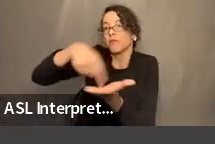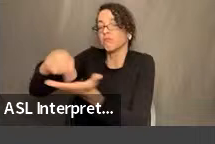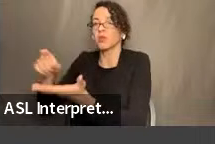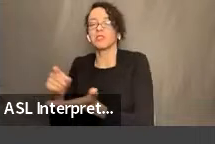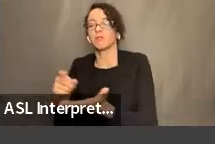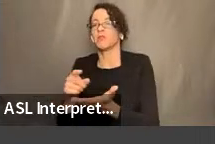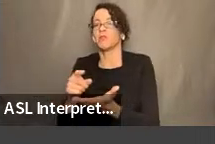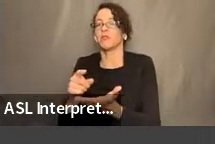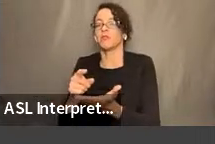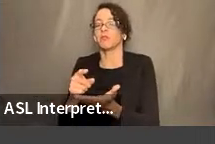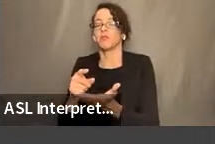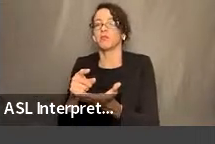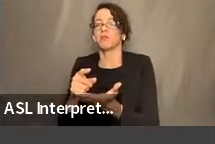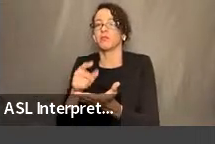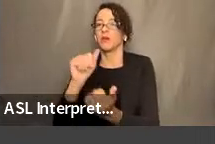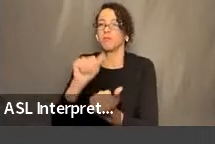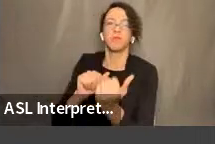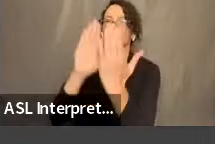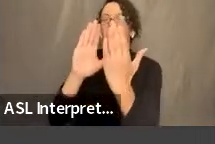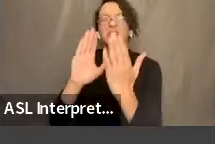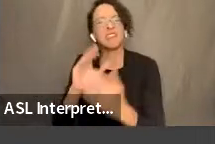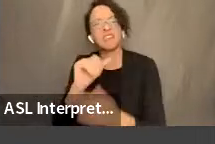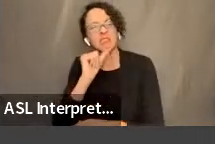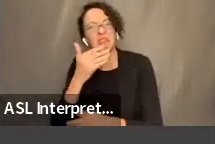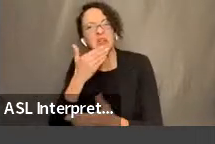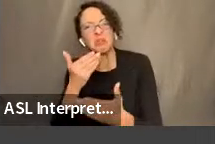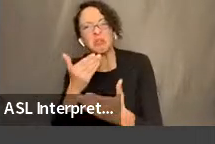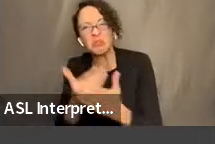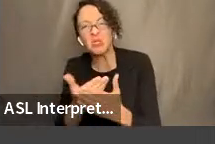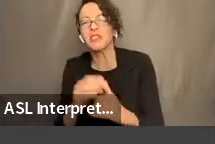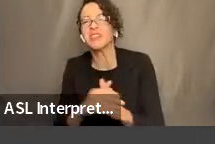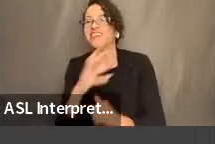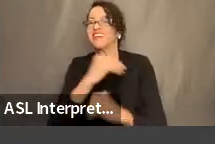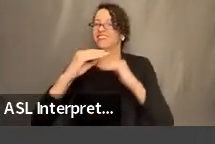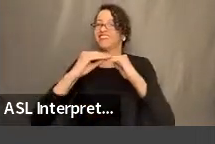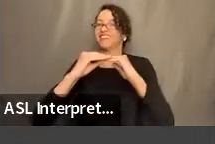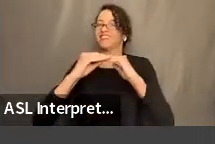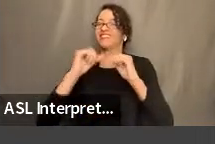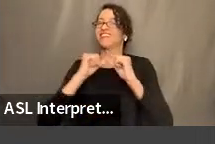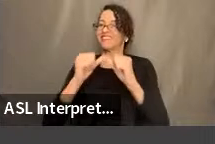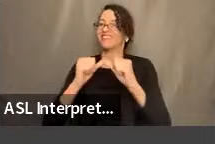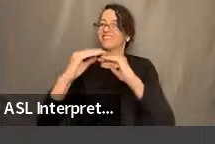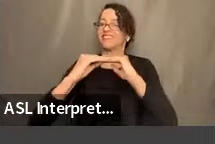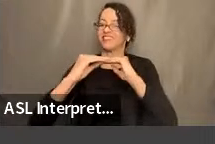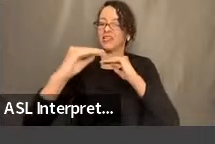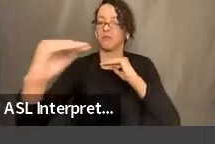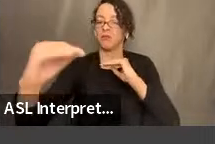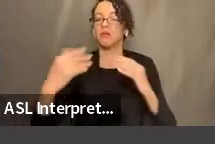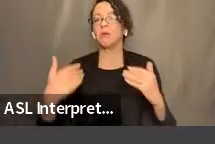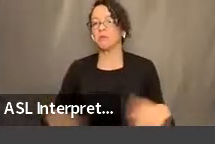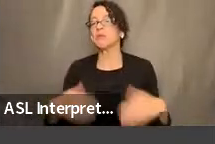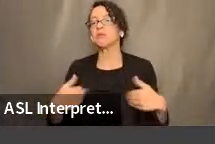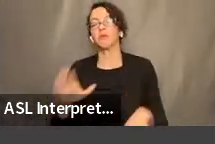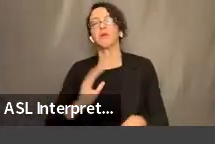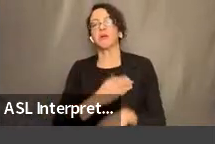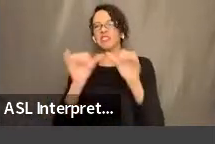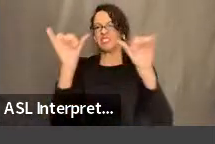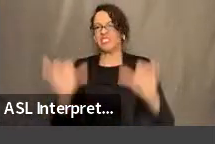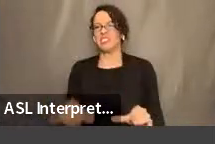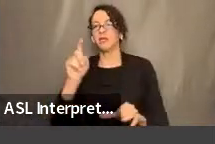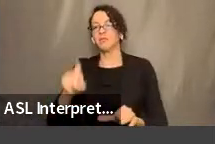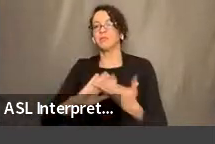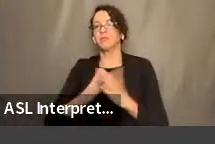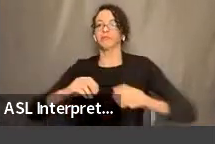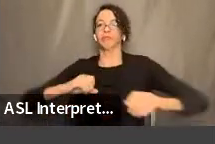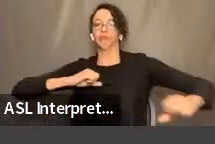stability. So the system needs to be shaken up a little bit as well. And then with the way